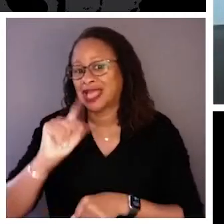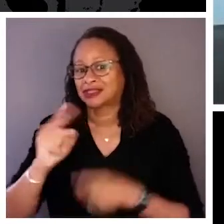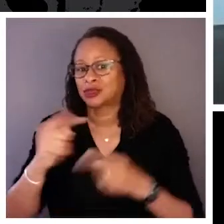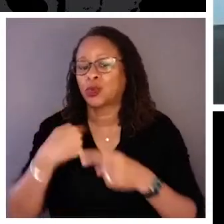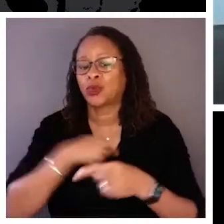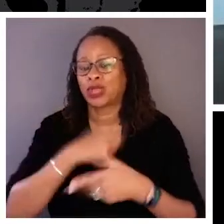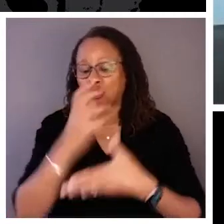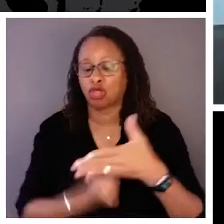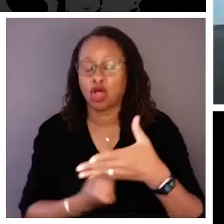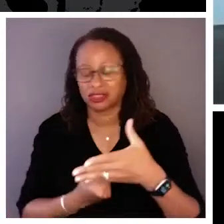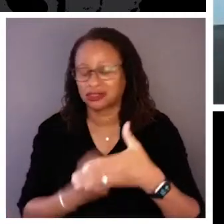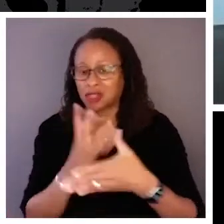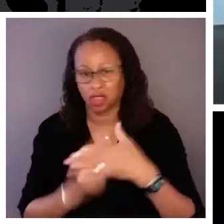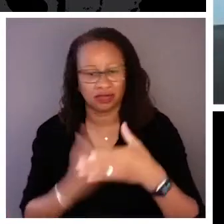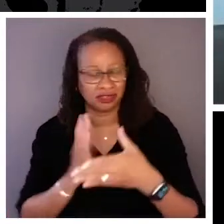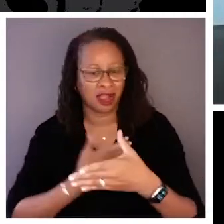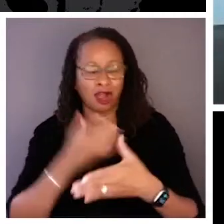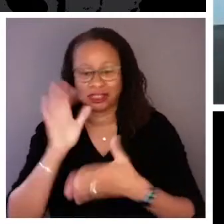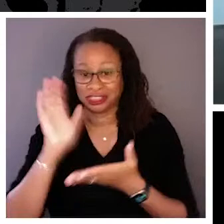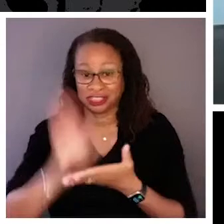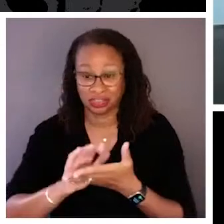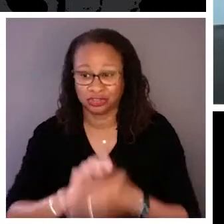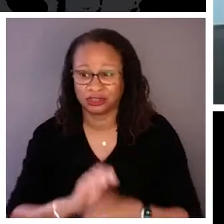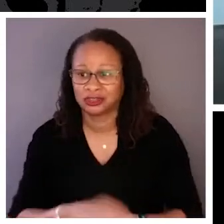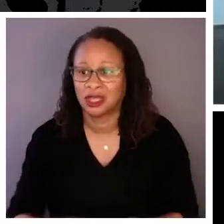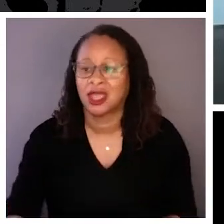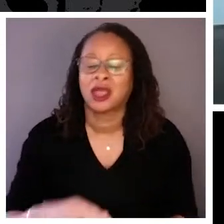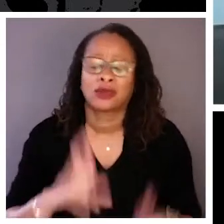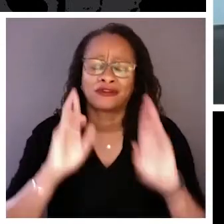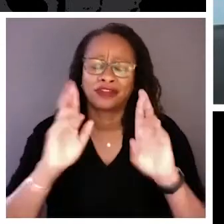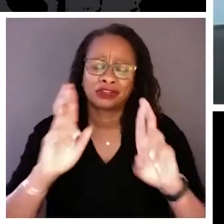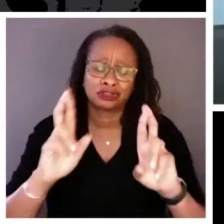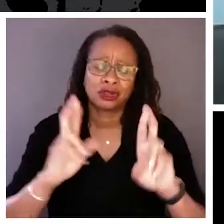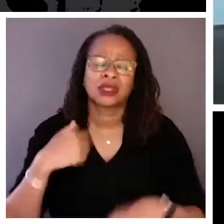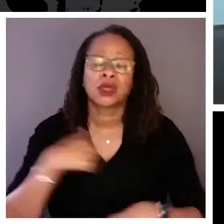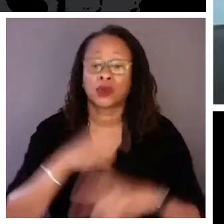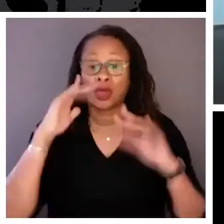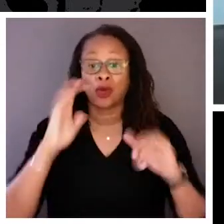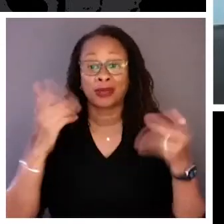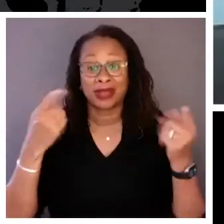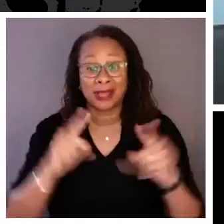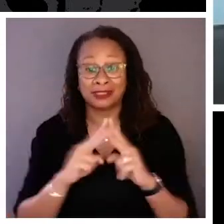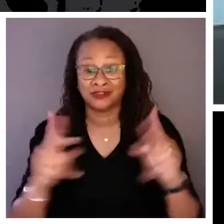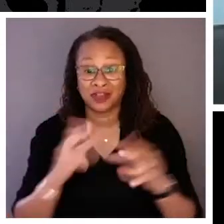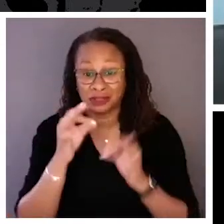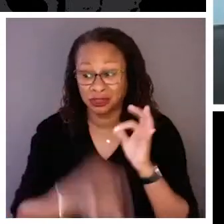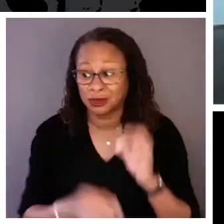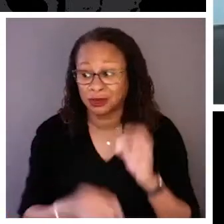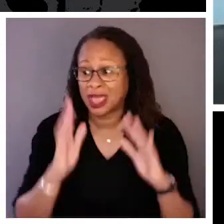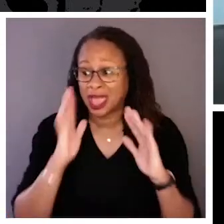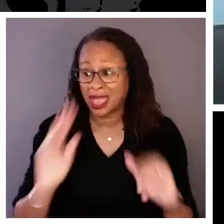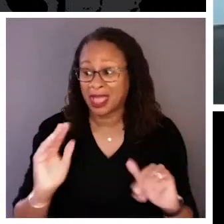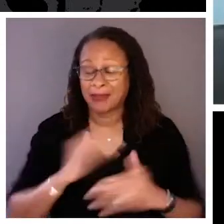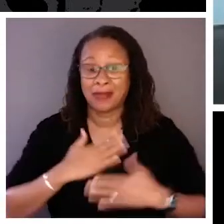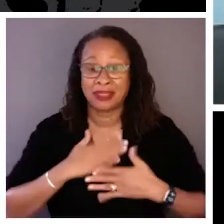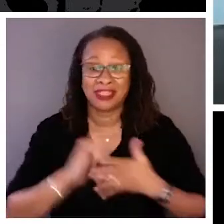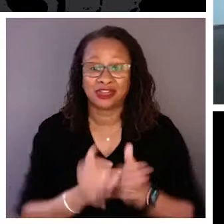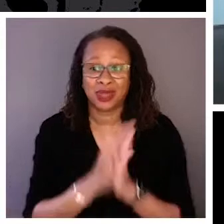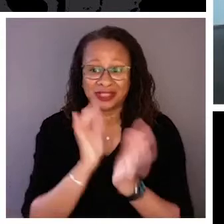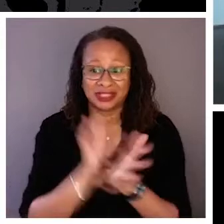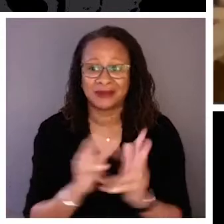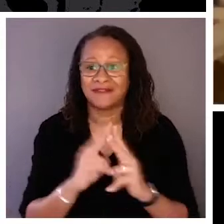So we're keeping our fingers crossed, and we hope it happens very, very soon. I'm so glad you asked, Ben. I'm really excited about